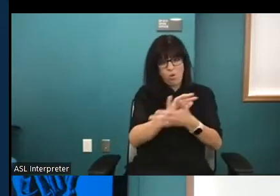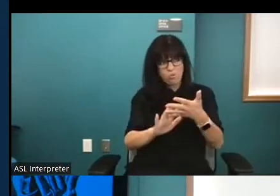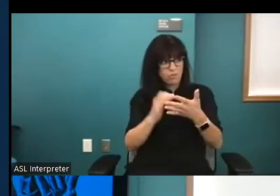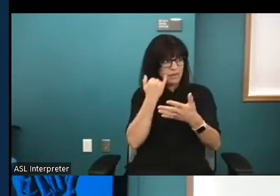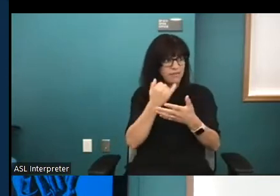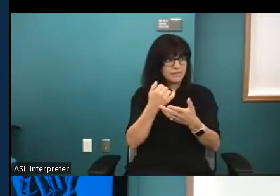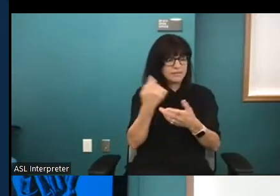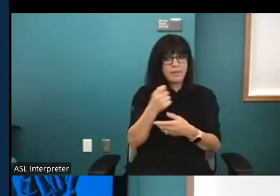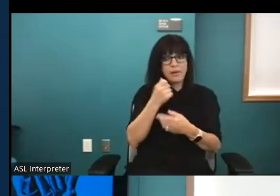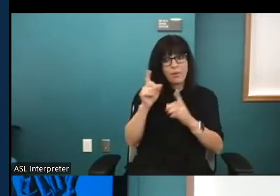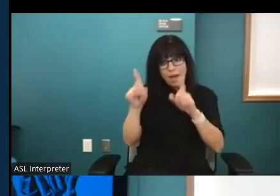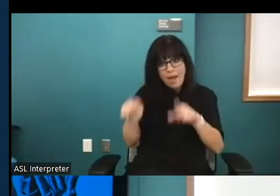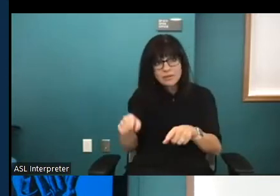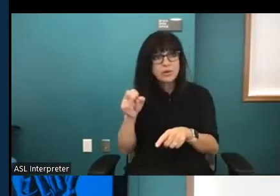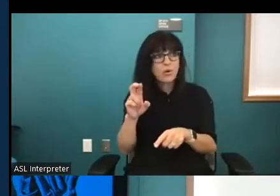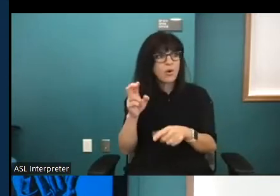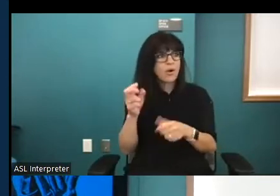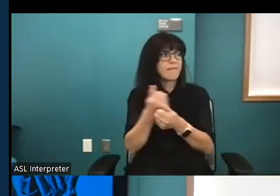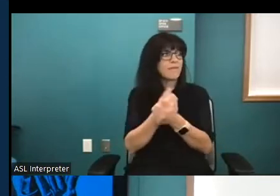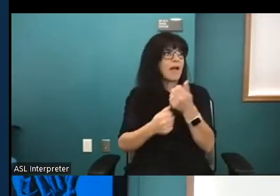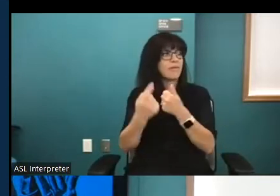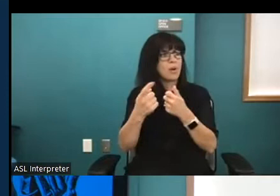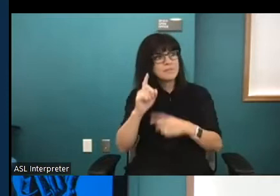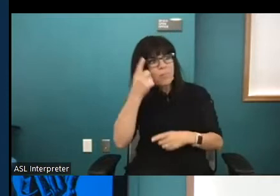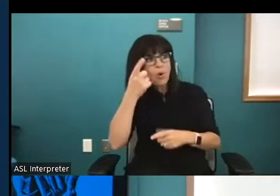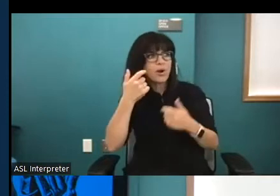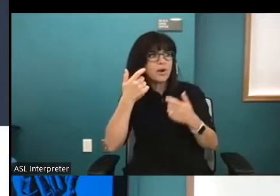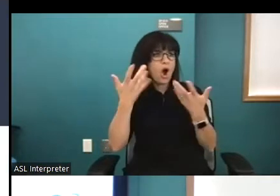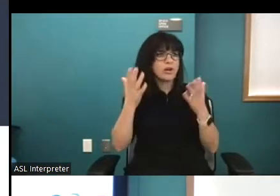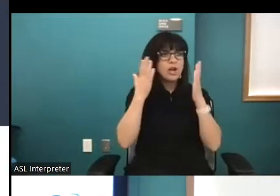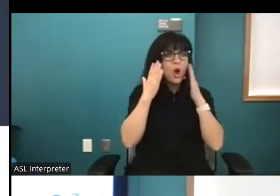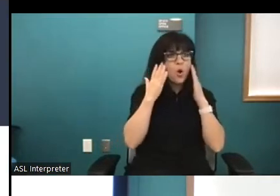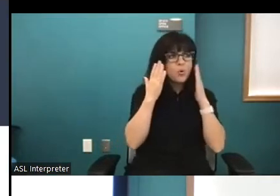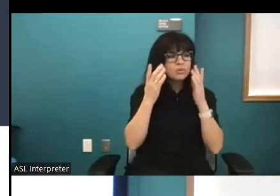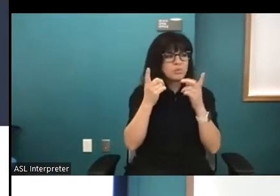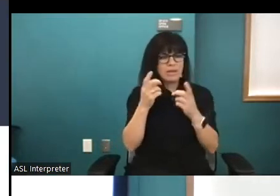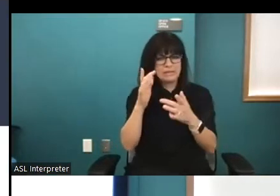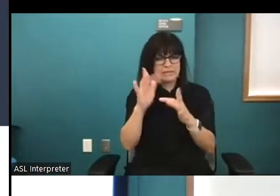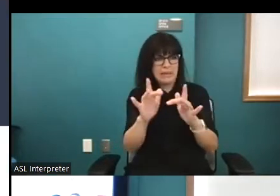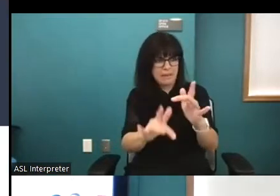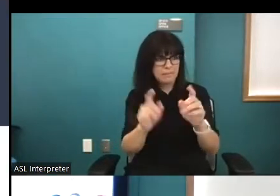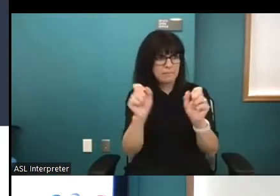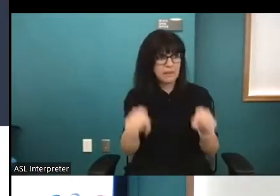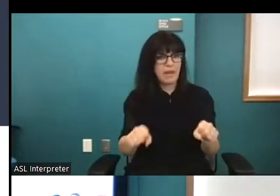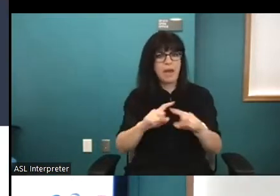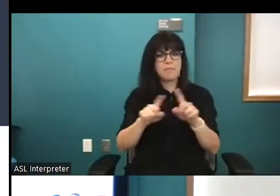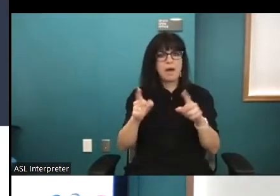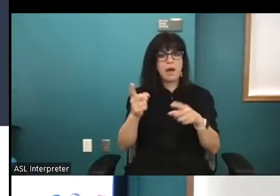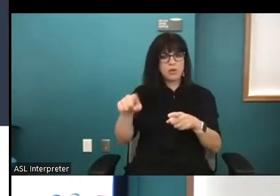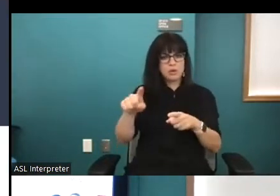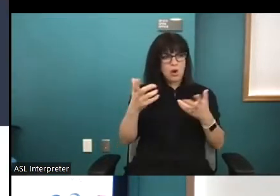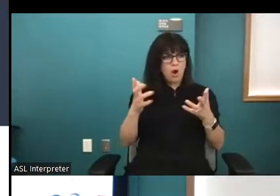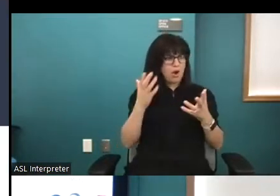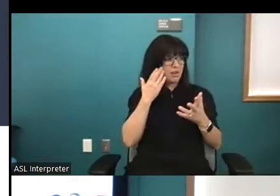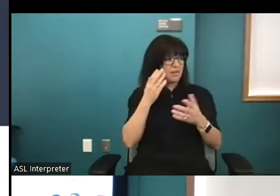don't answer or stuff that everybody knows and is bored, then we can skip over it. So keep going. So you guys have already, you've